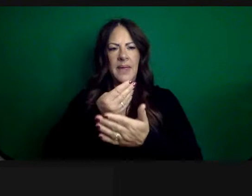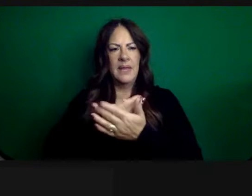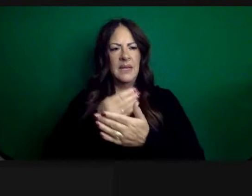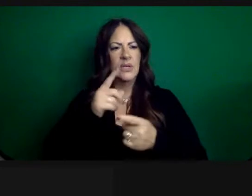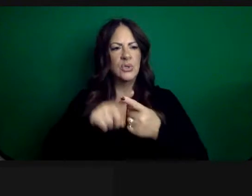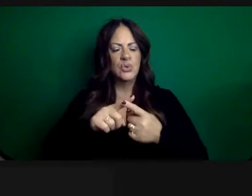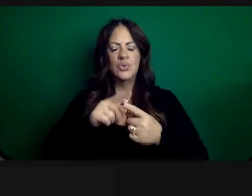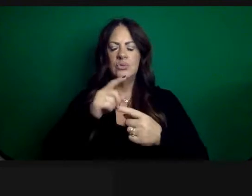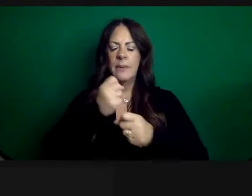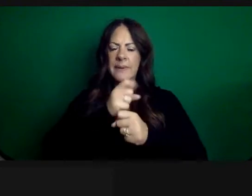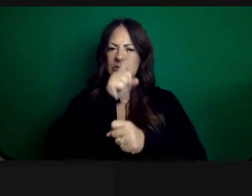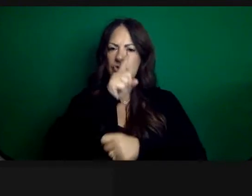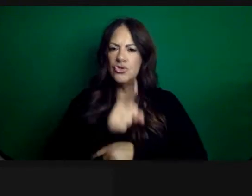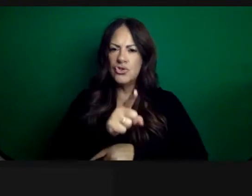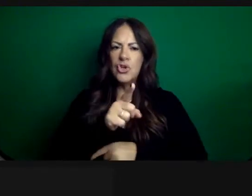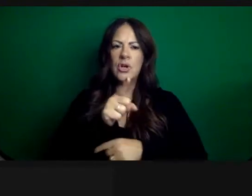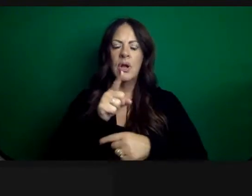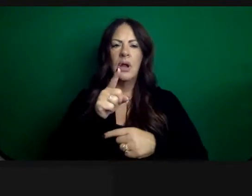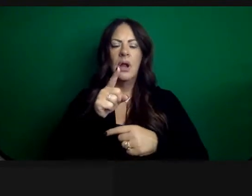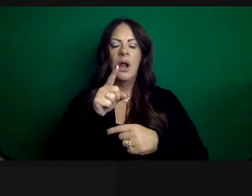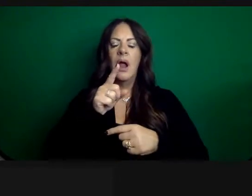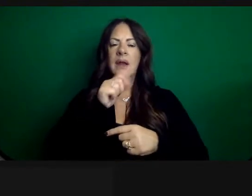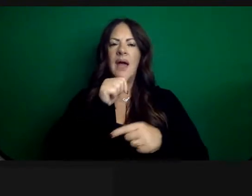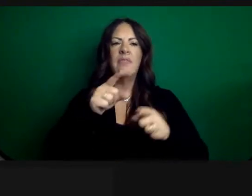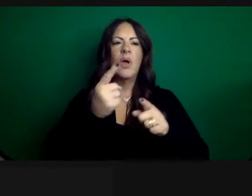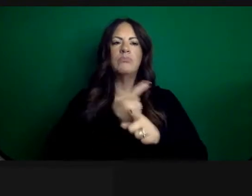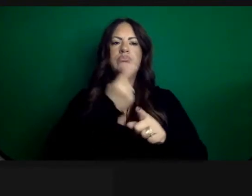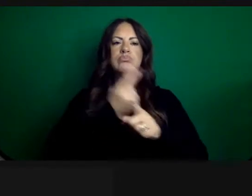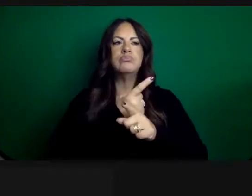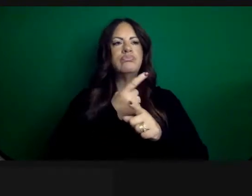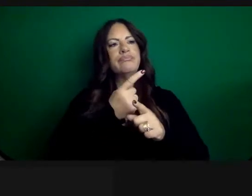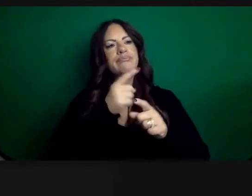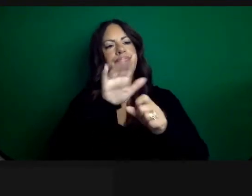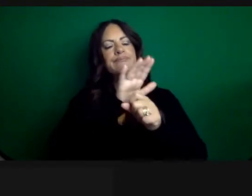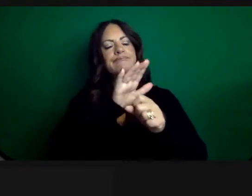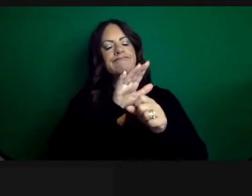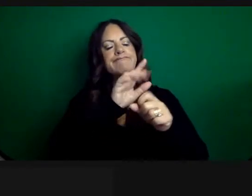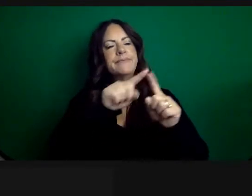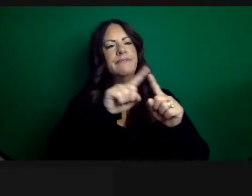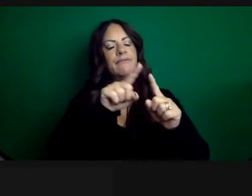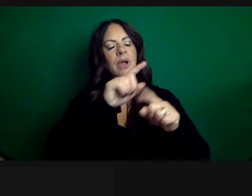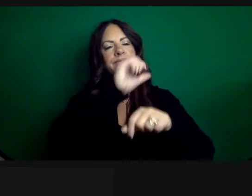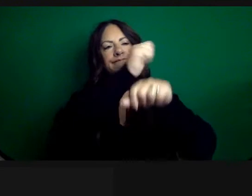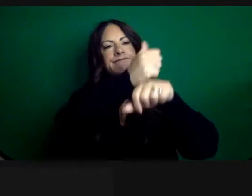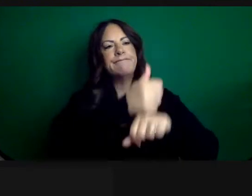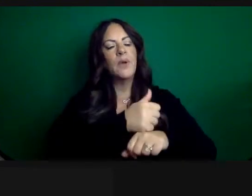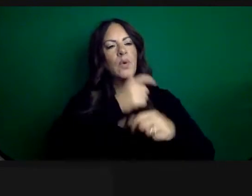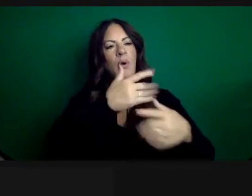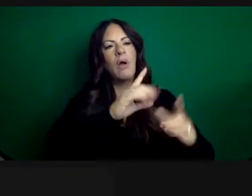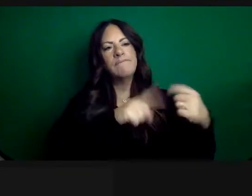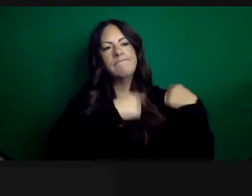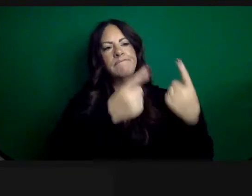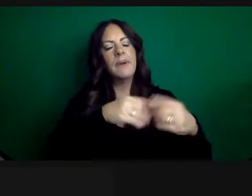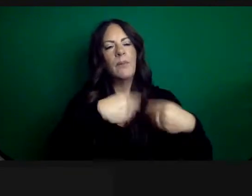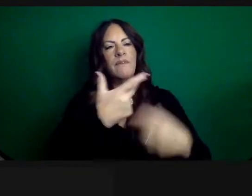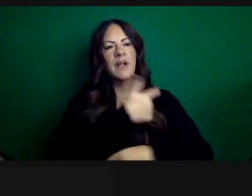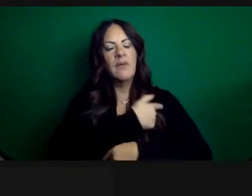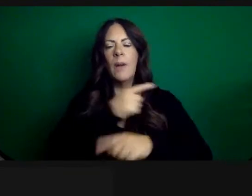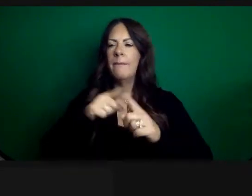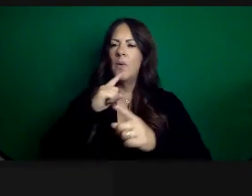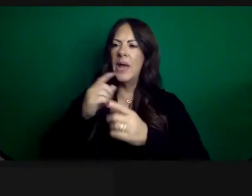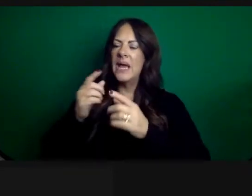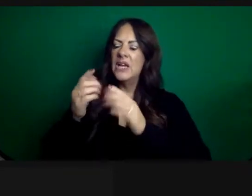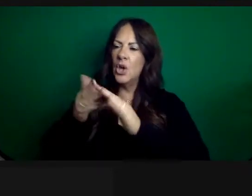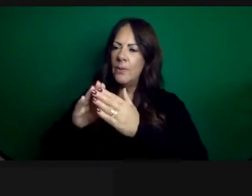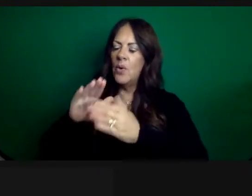relationships between the traditional vaccination entities and the community-based organizations, the faith-based organizations